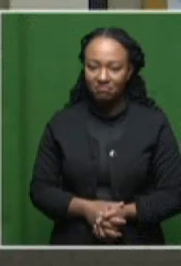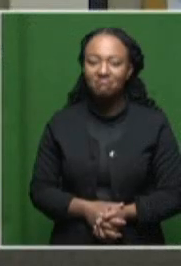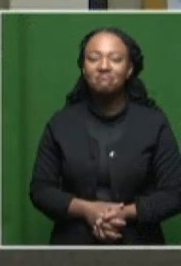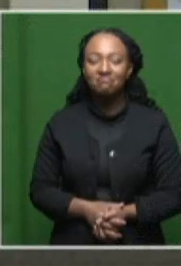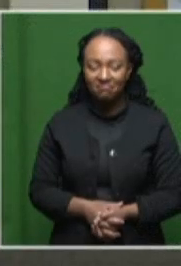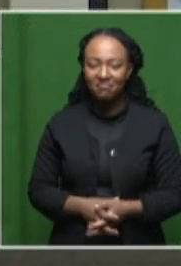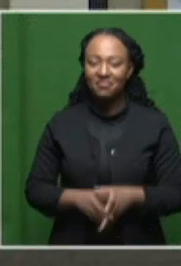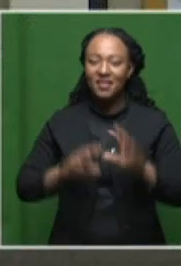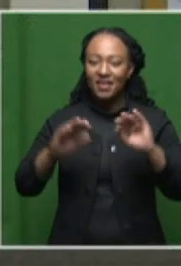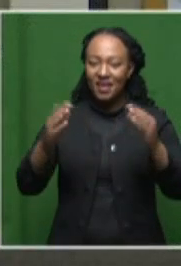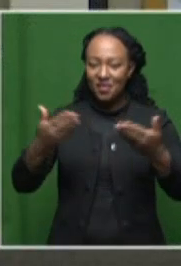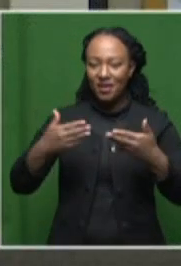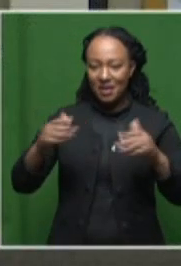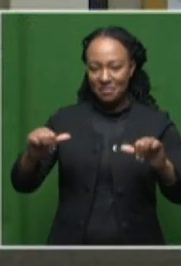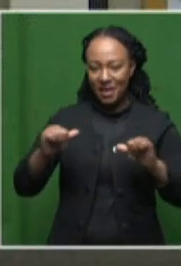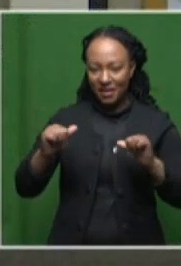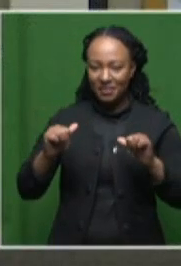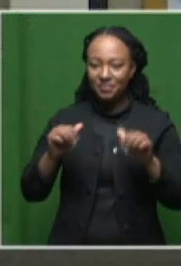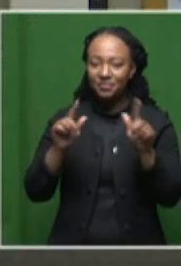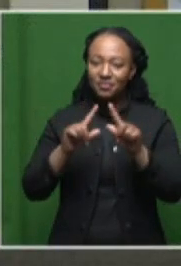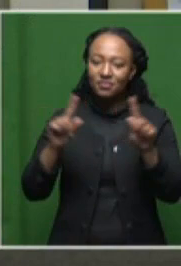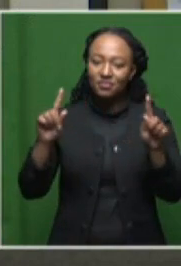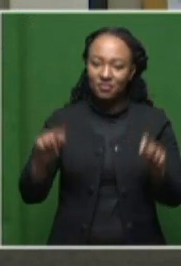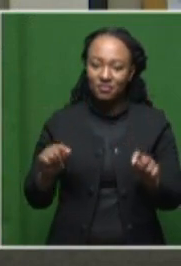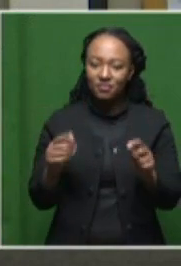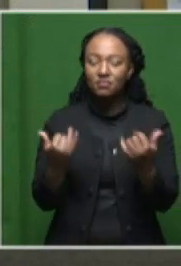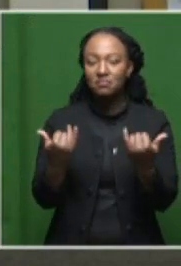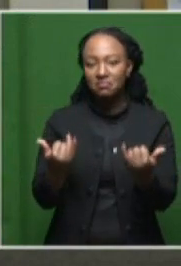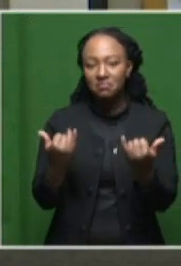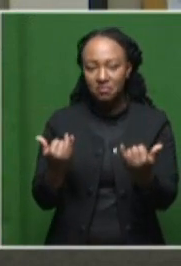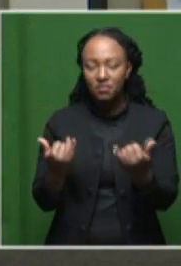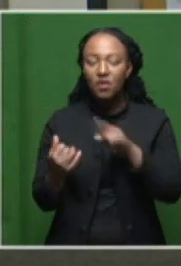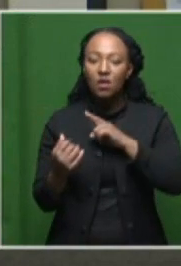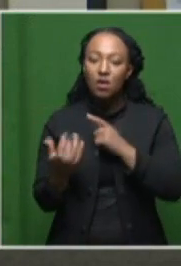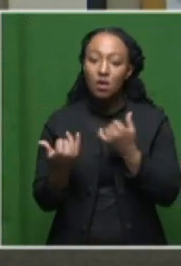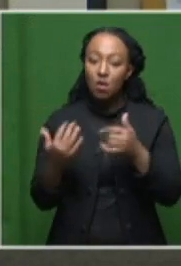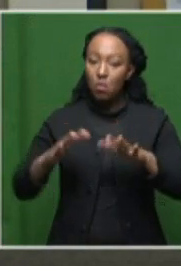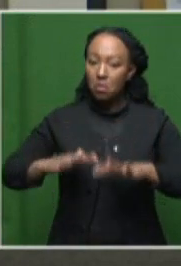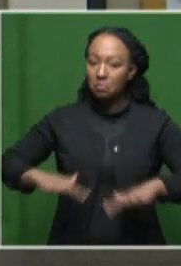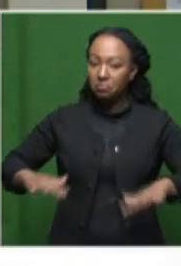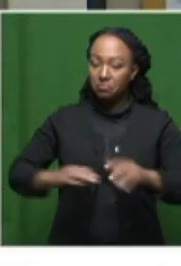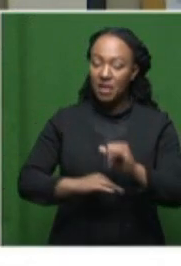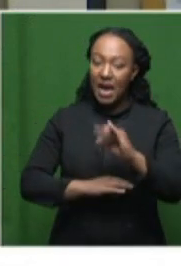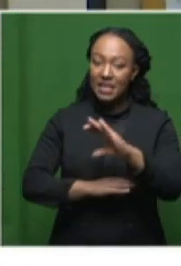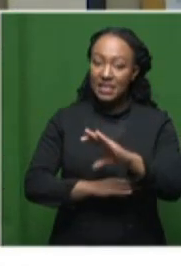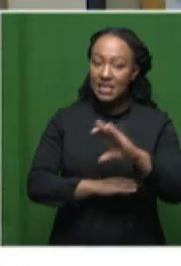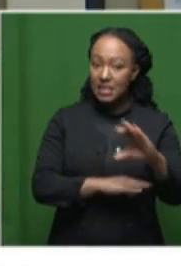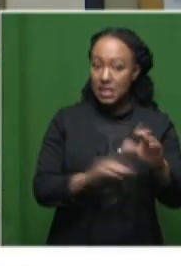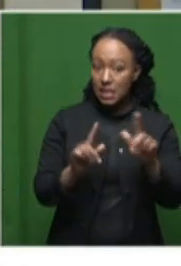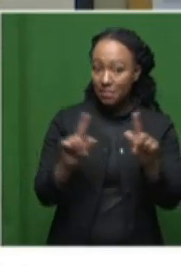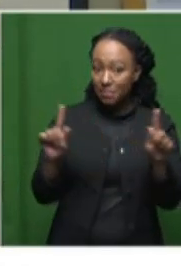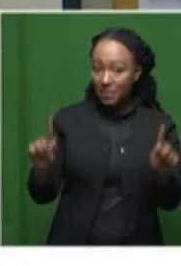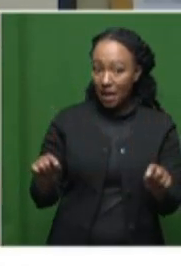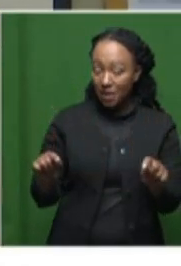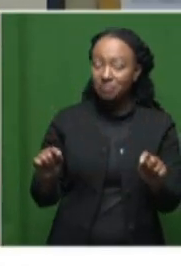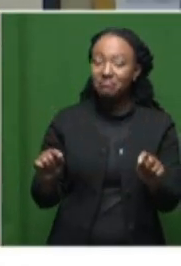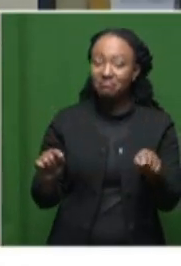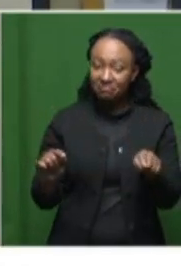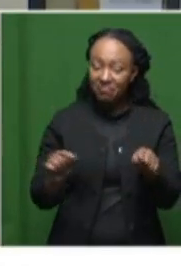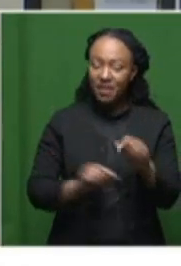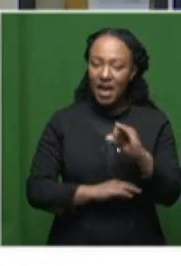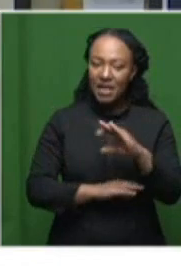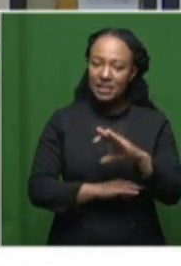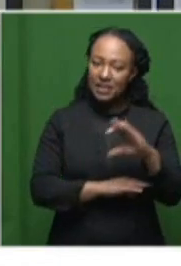And welcome back to Cape Town, and this is of course where we are at the ICC, the Cape Town International